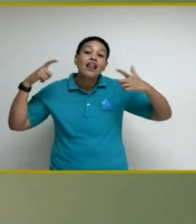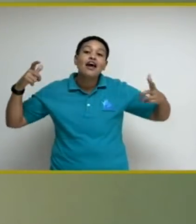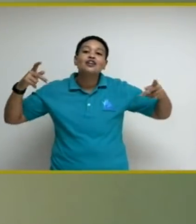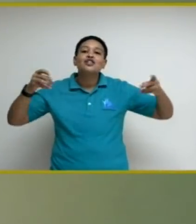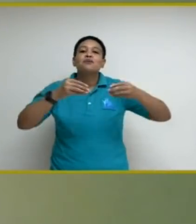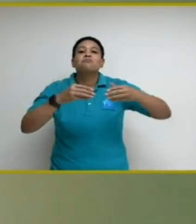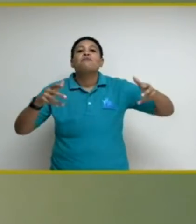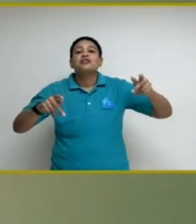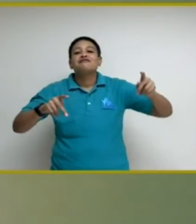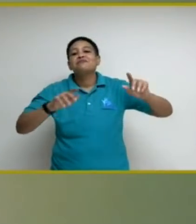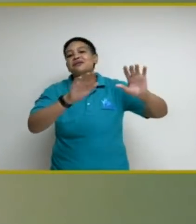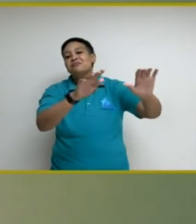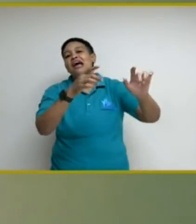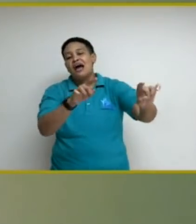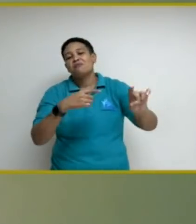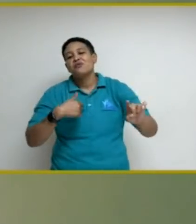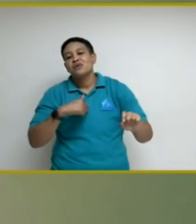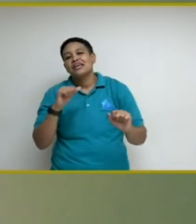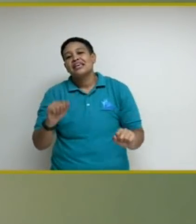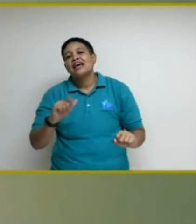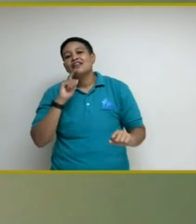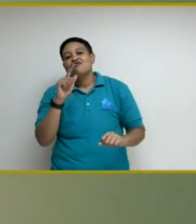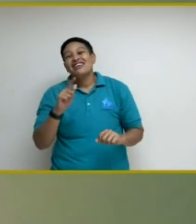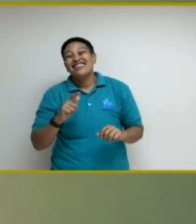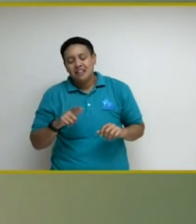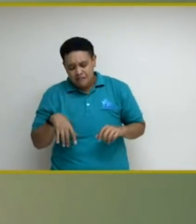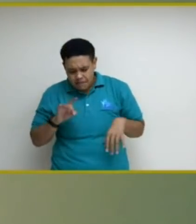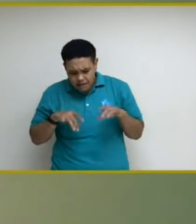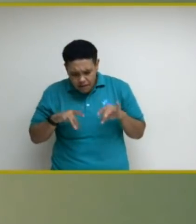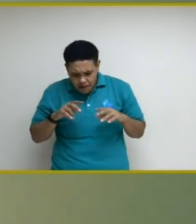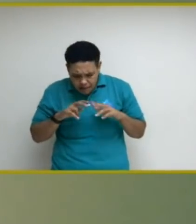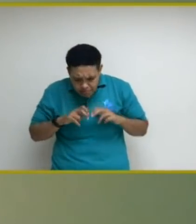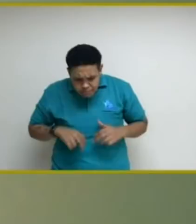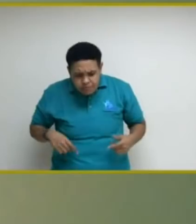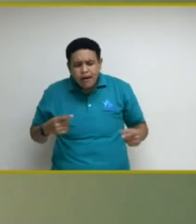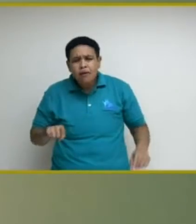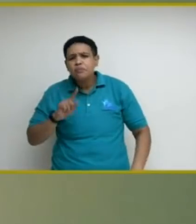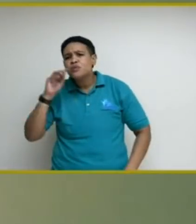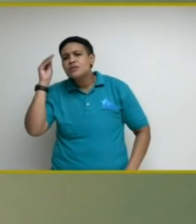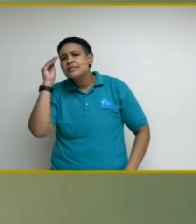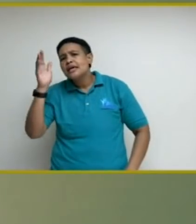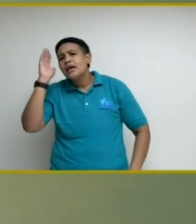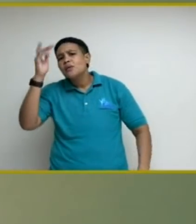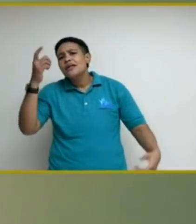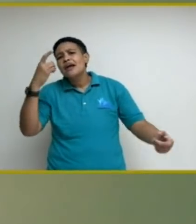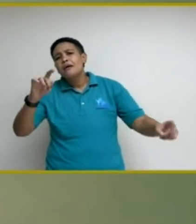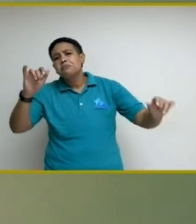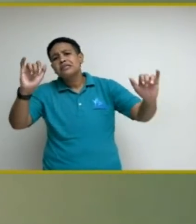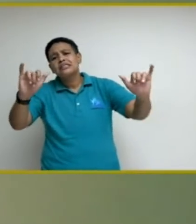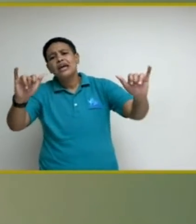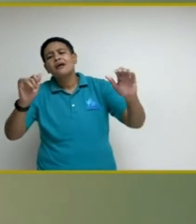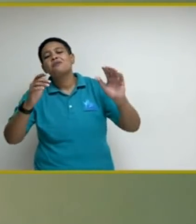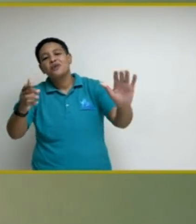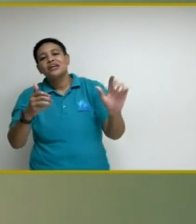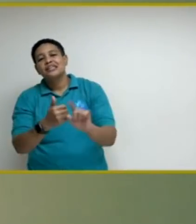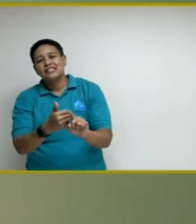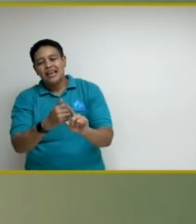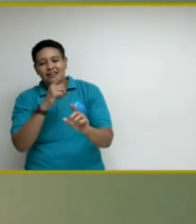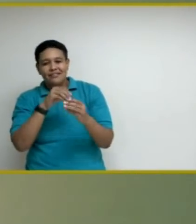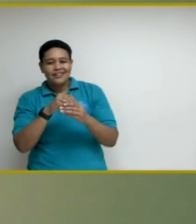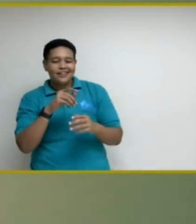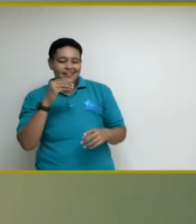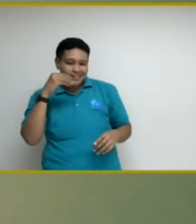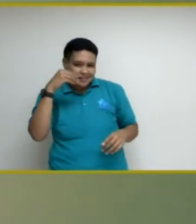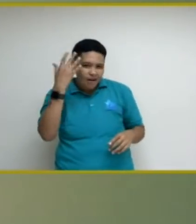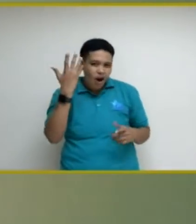population of persons so that we can extrapolate to say it will happen the very same way in Caucasians,